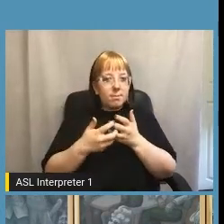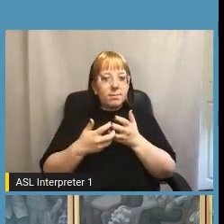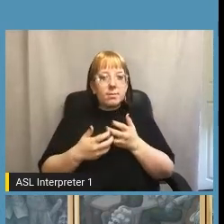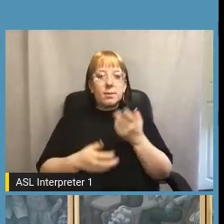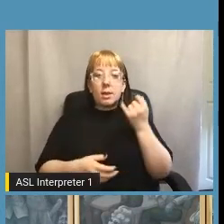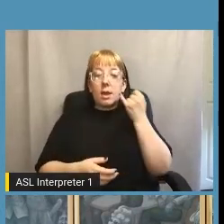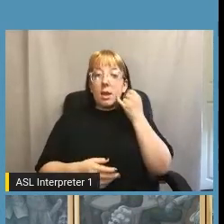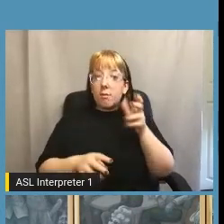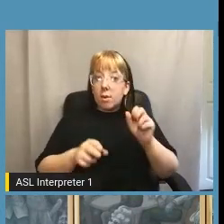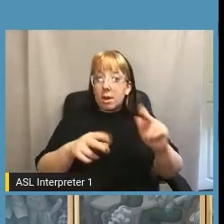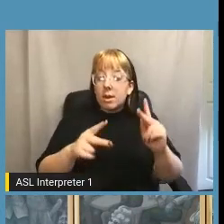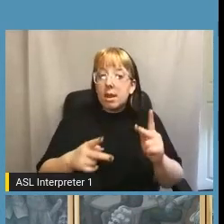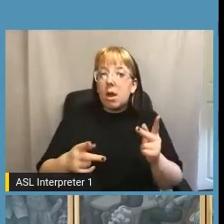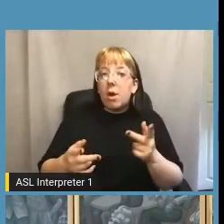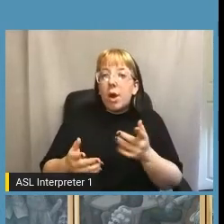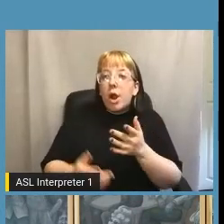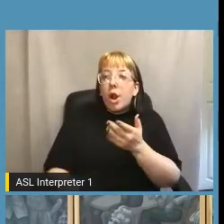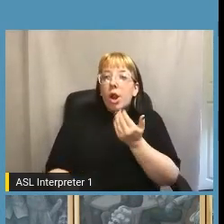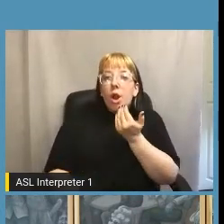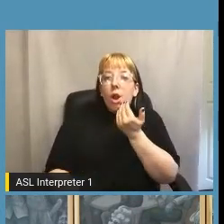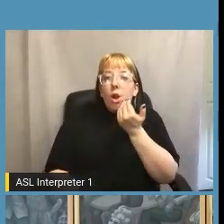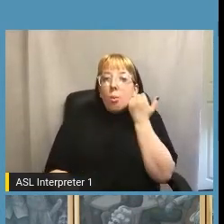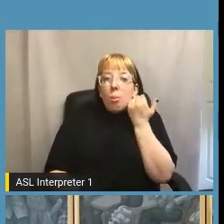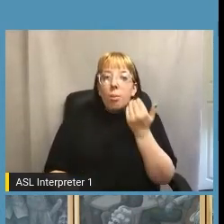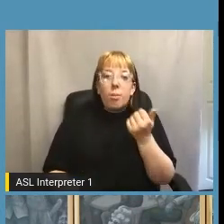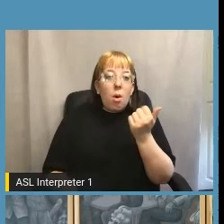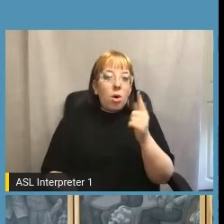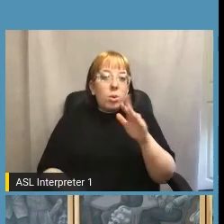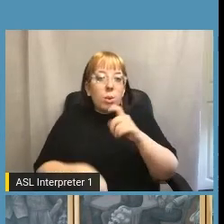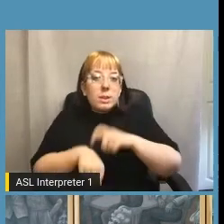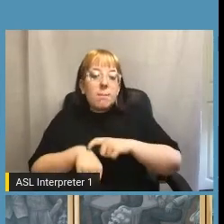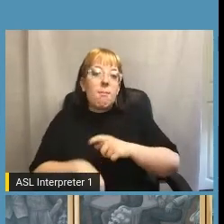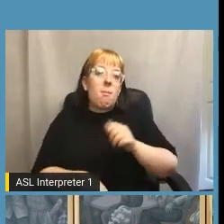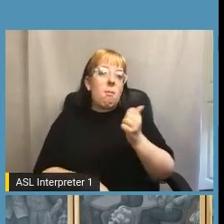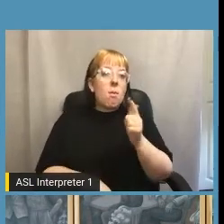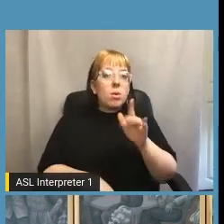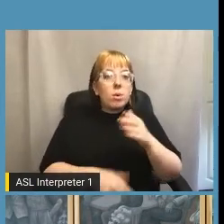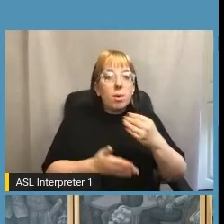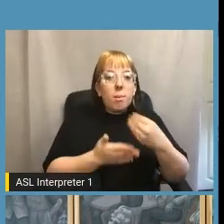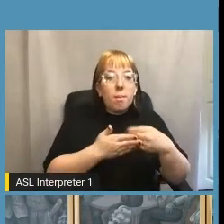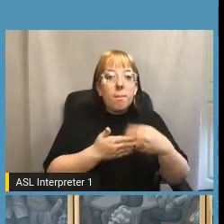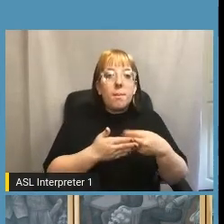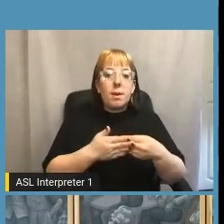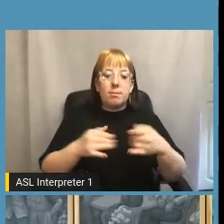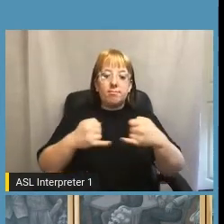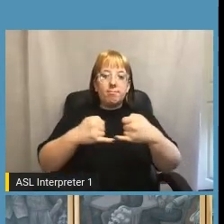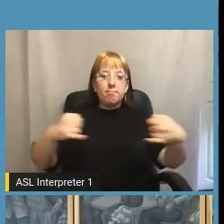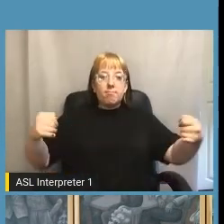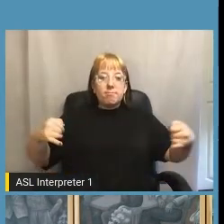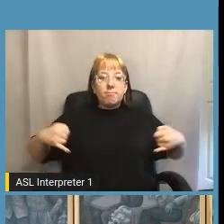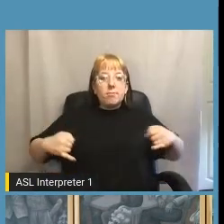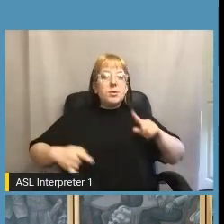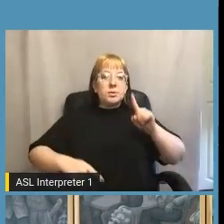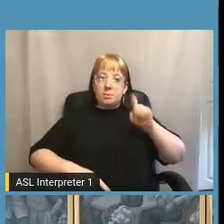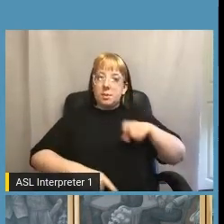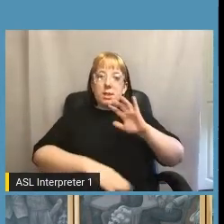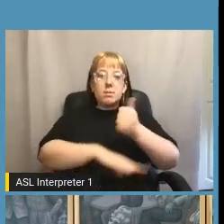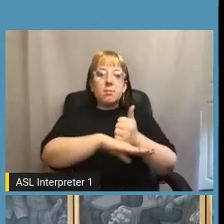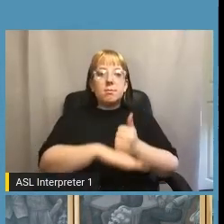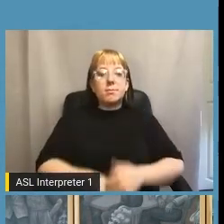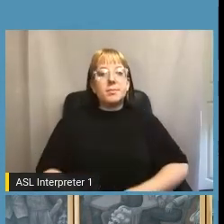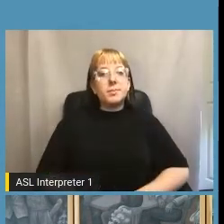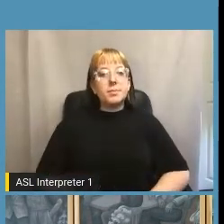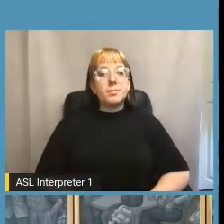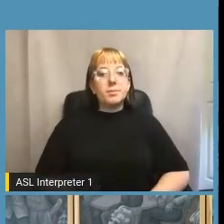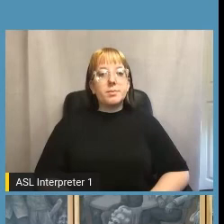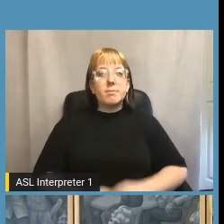them, and if you're not careful. So guardrails are a useful thing as you're thinking about